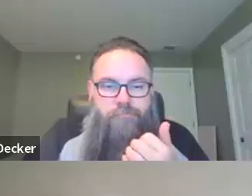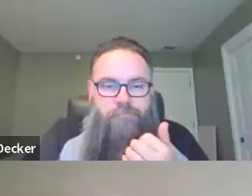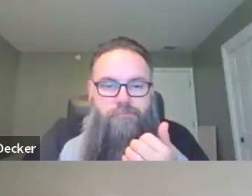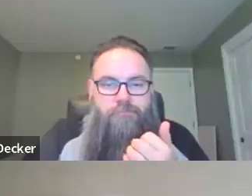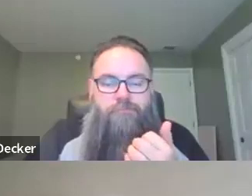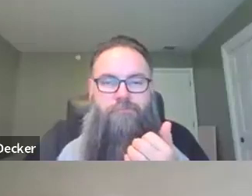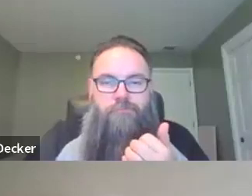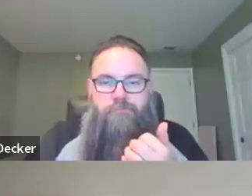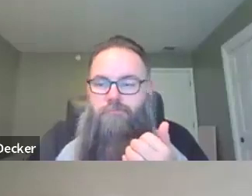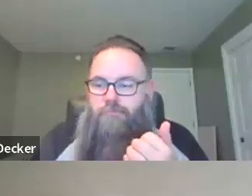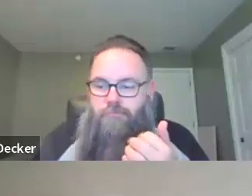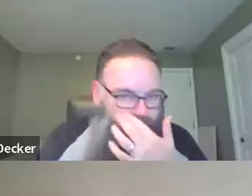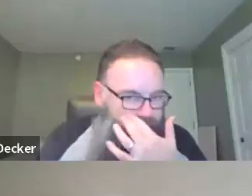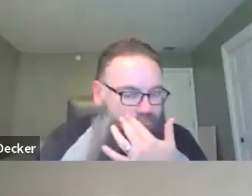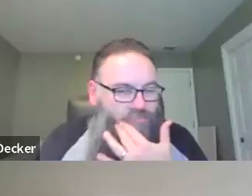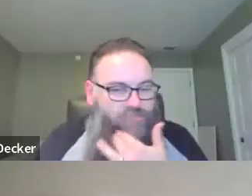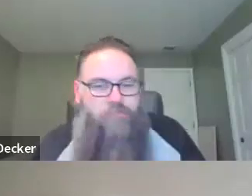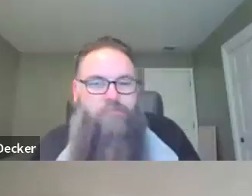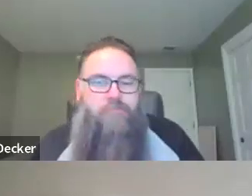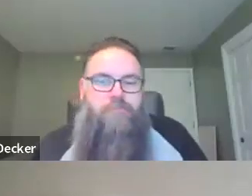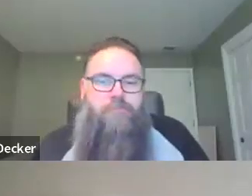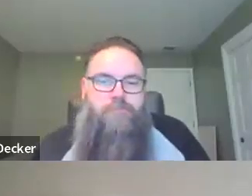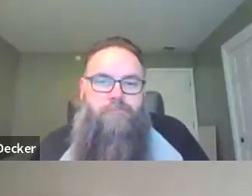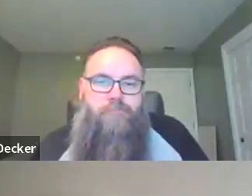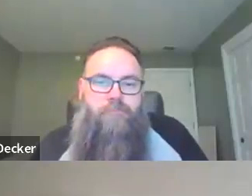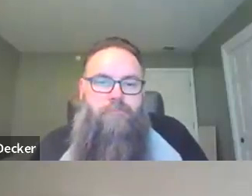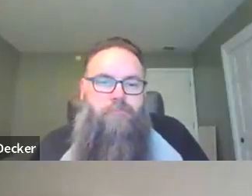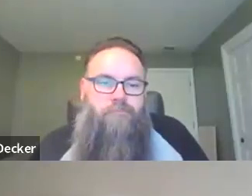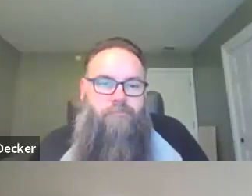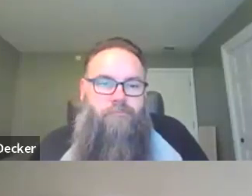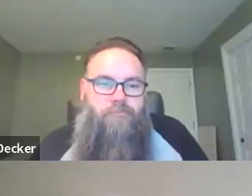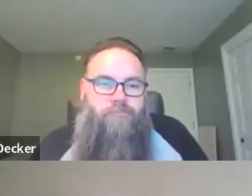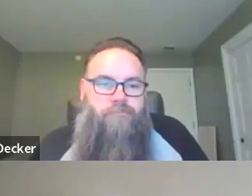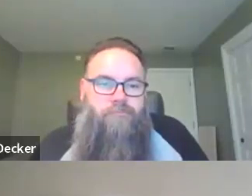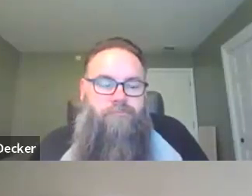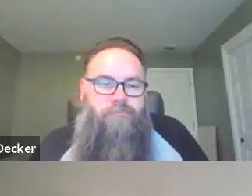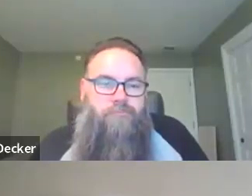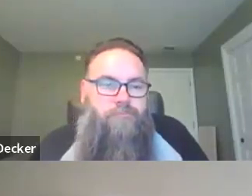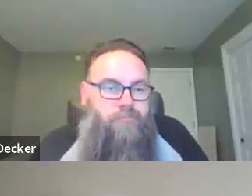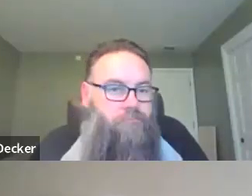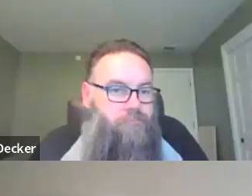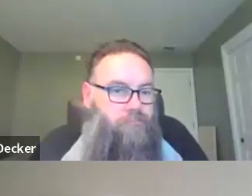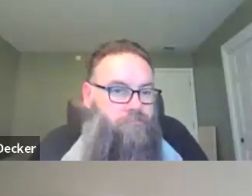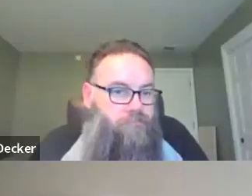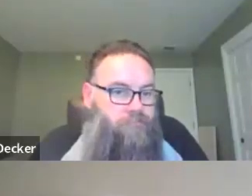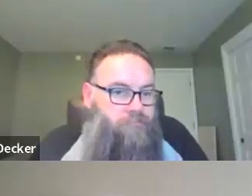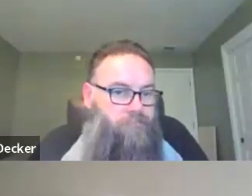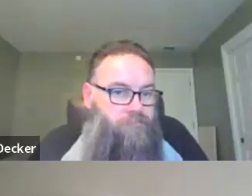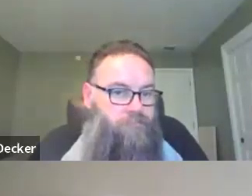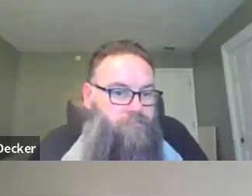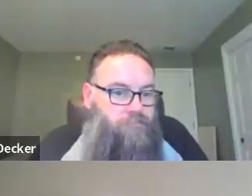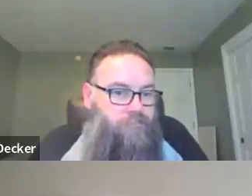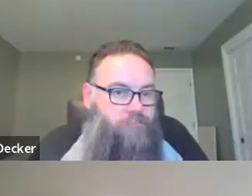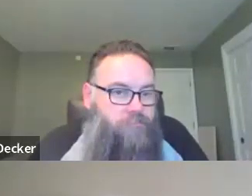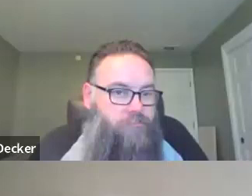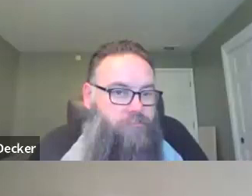They do have personal training. They have exercise classes. There is a membership packet. They access all multiple locations, and then